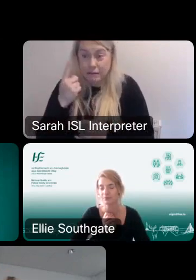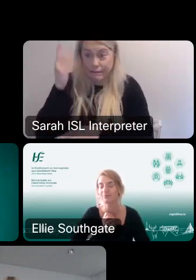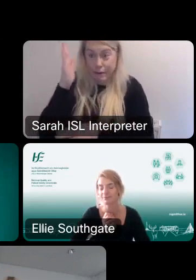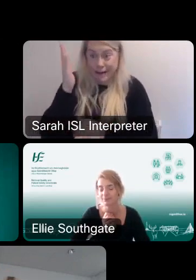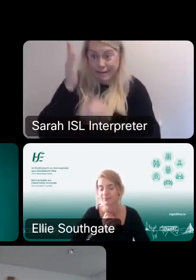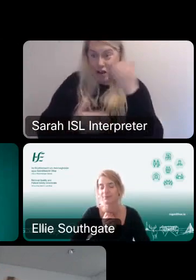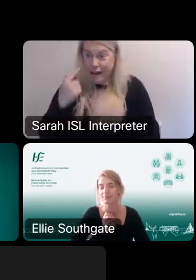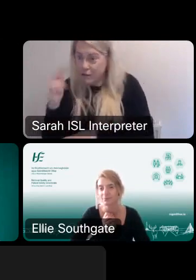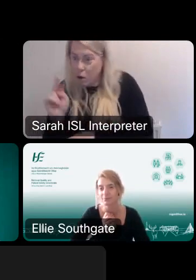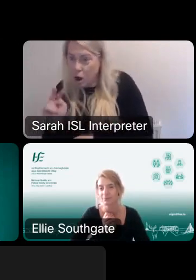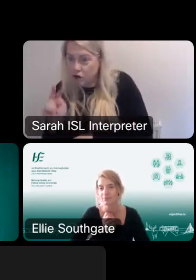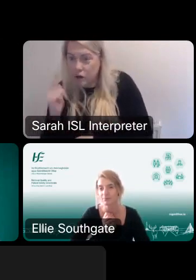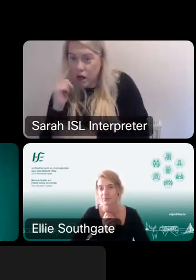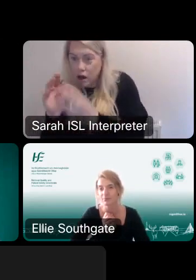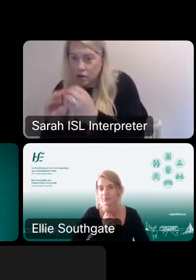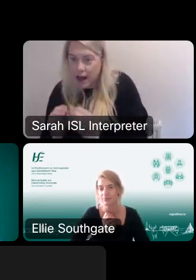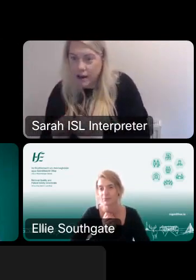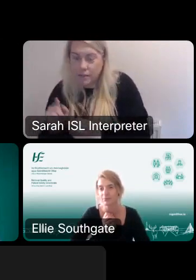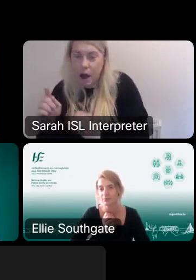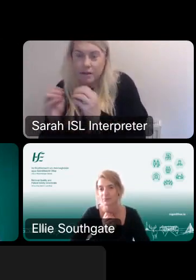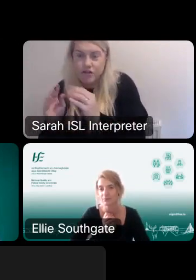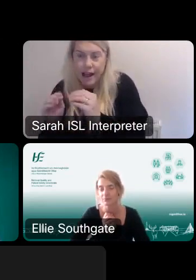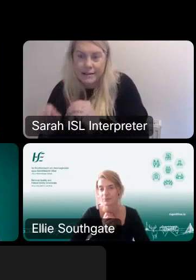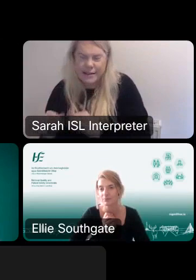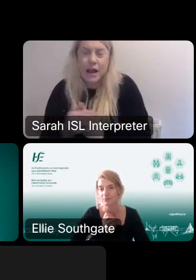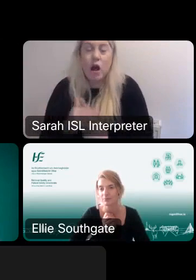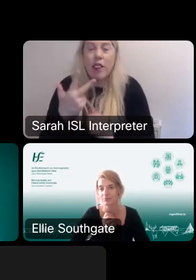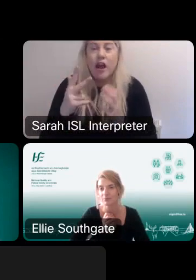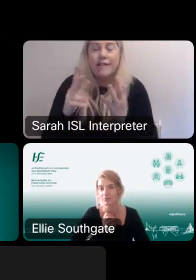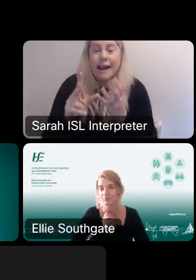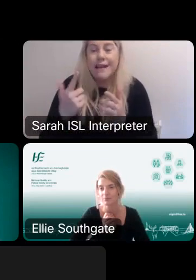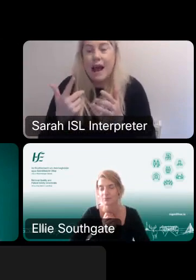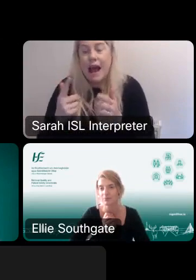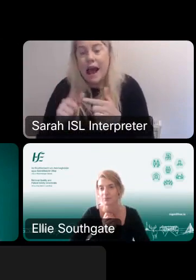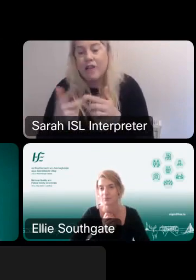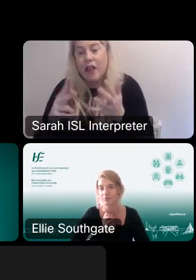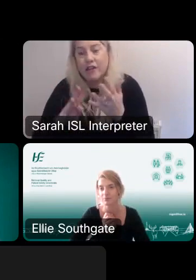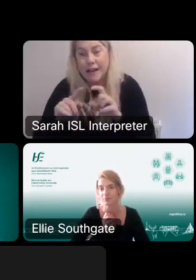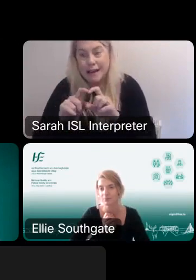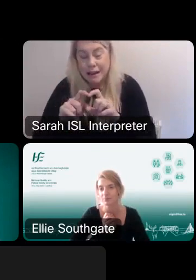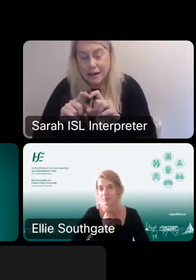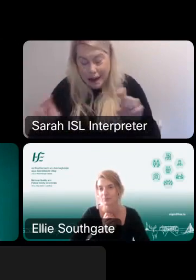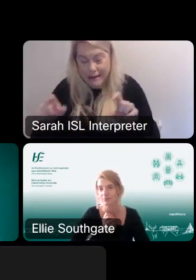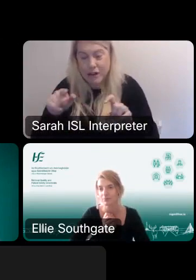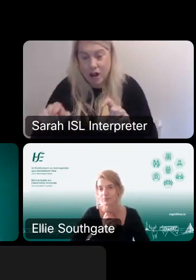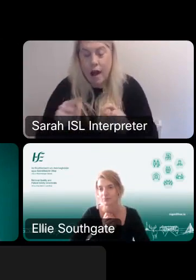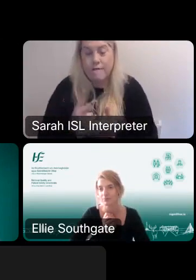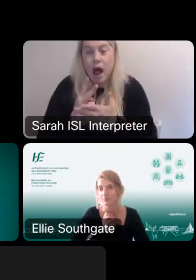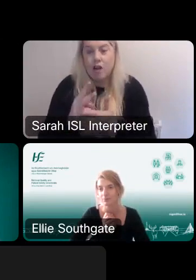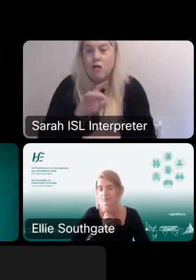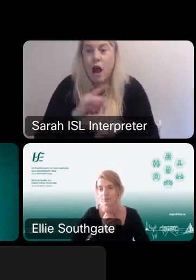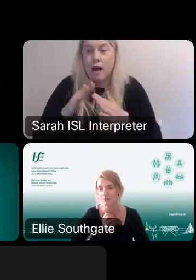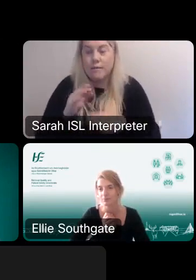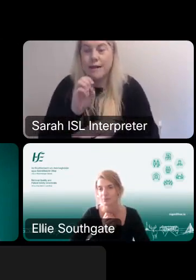off. Section 38 and 39 staff and voluntary hospital staff, they have